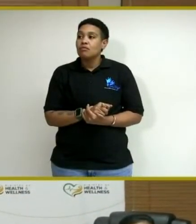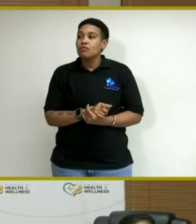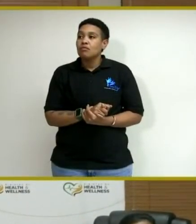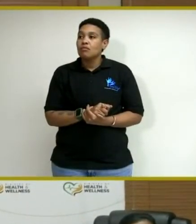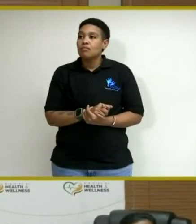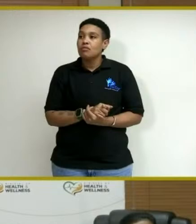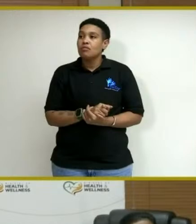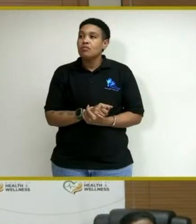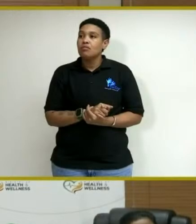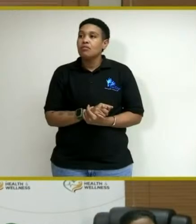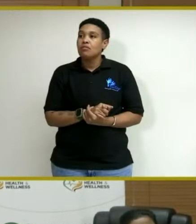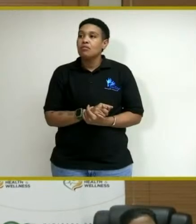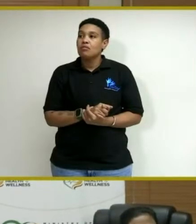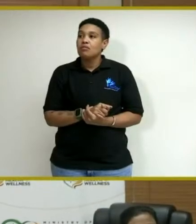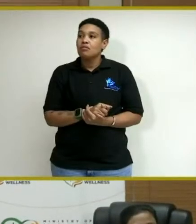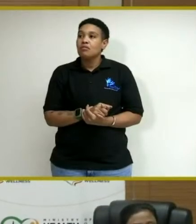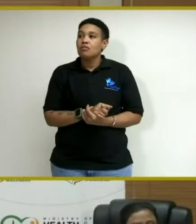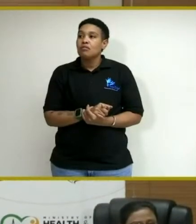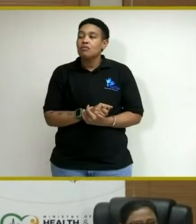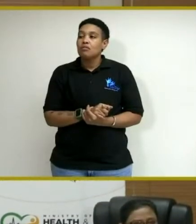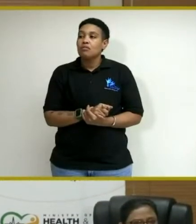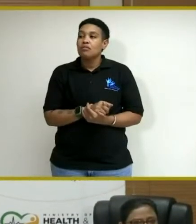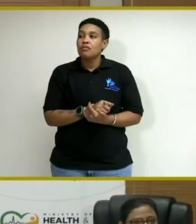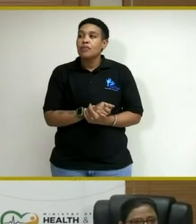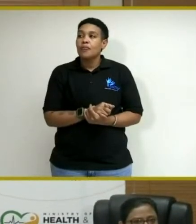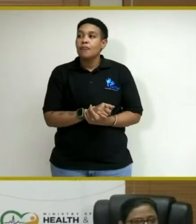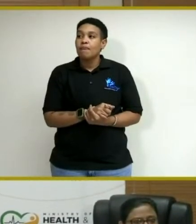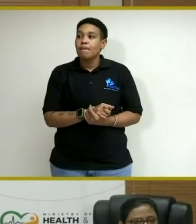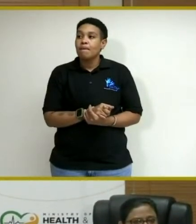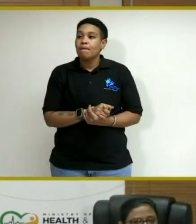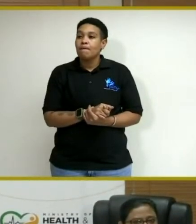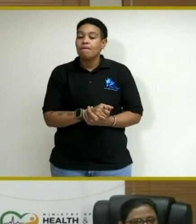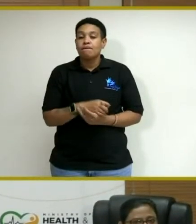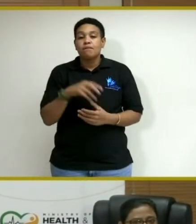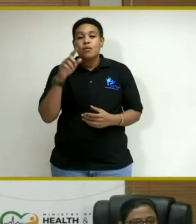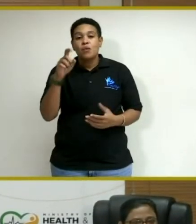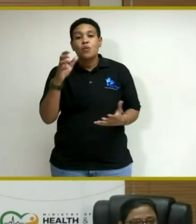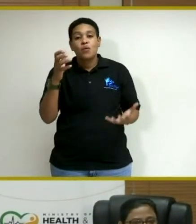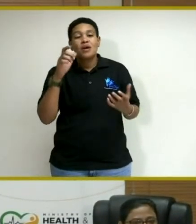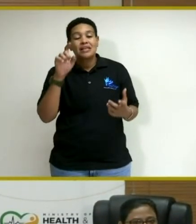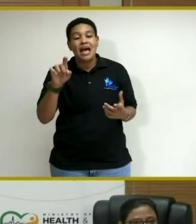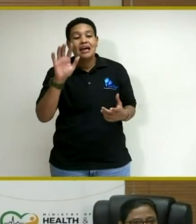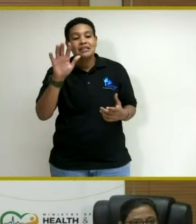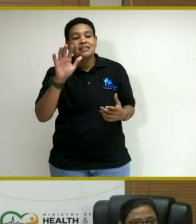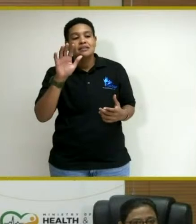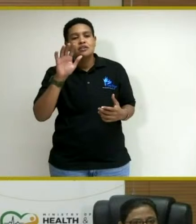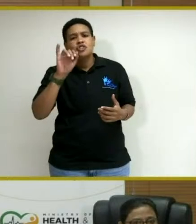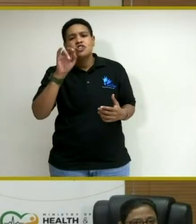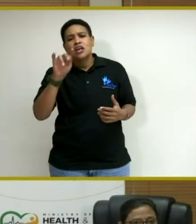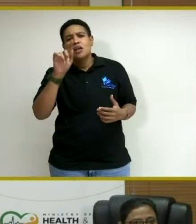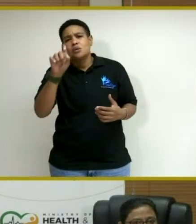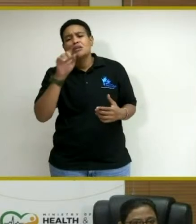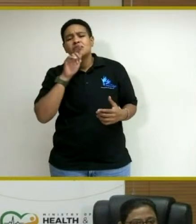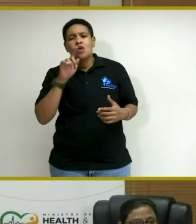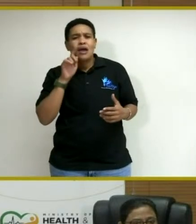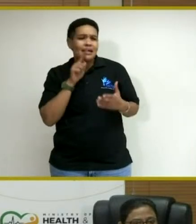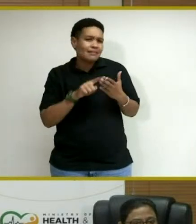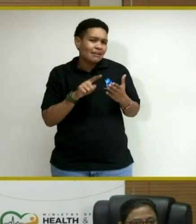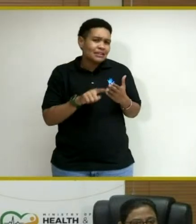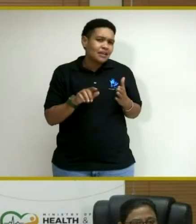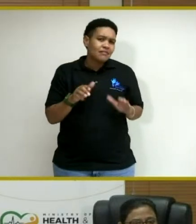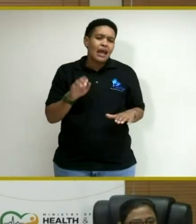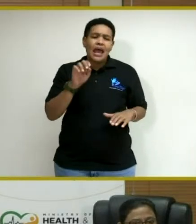Emma's question, about investigations of deaths. Is it that for the COVID-19